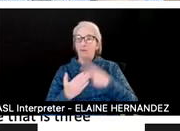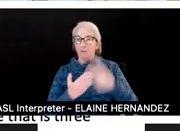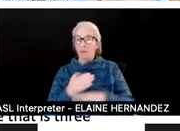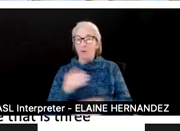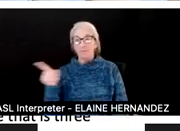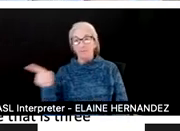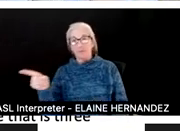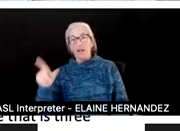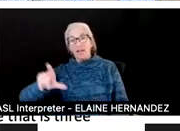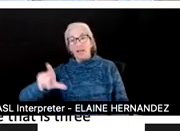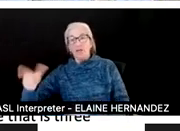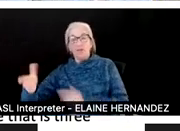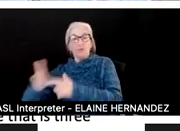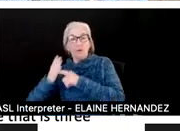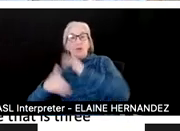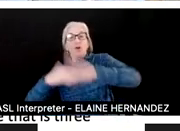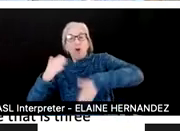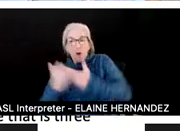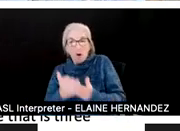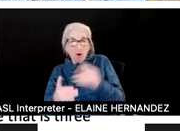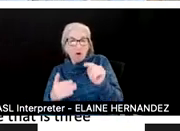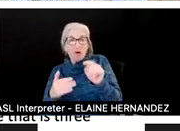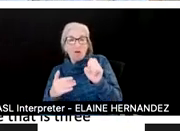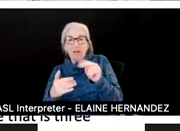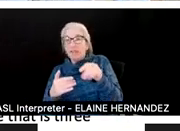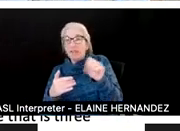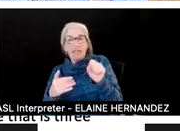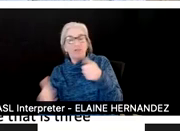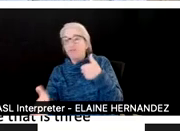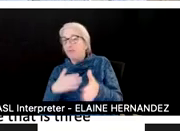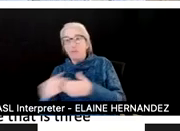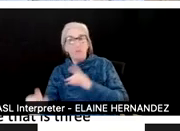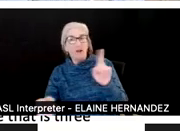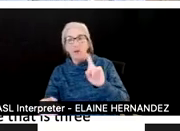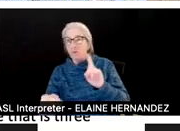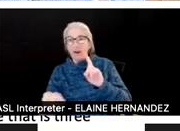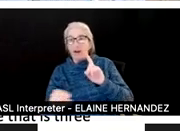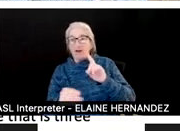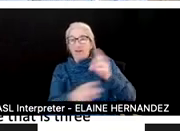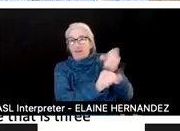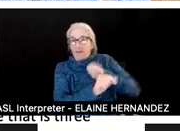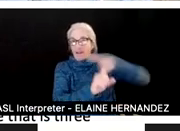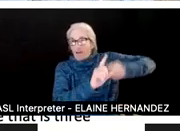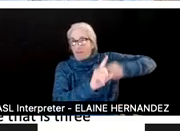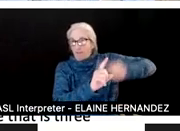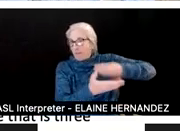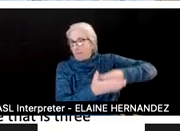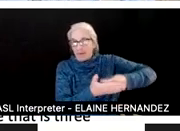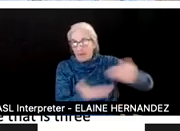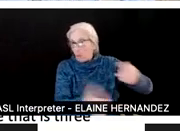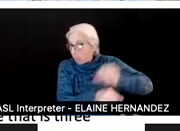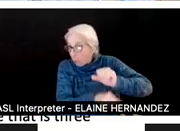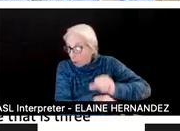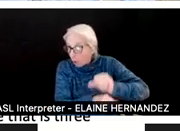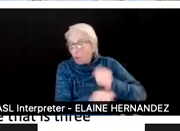tenants, regardless of where their rent money comes from, to have an income that is 3 times the monthly rent amount. He's